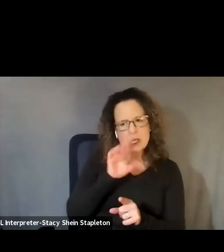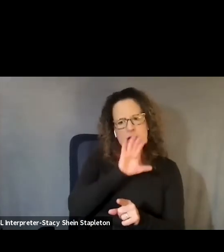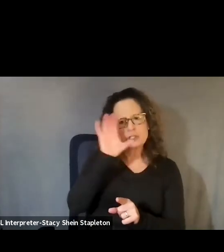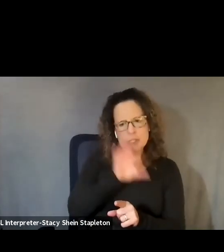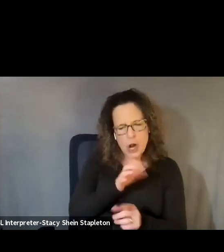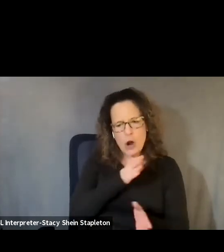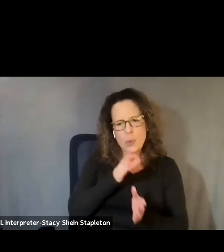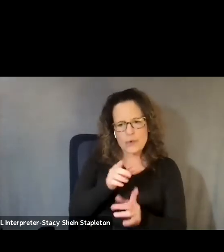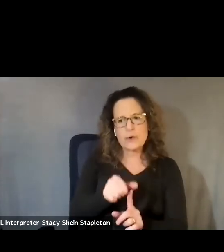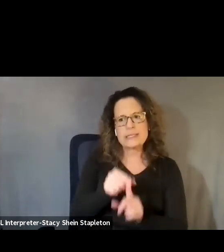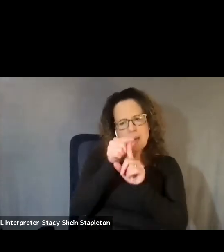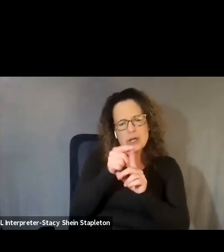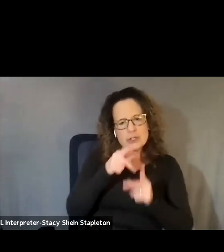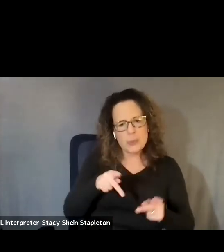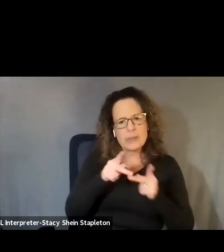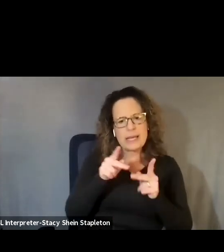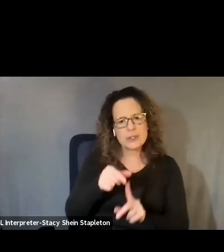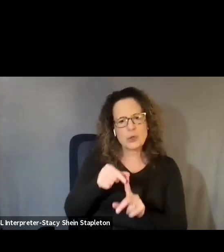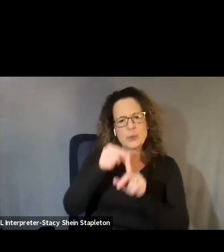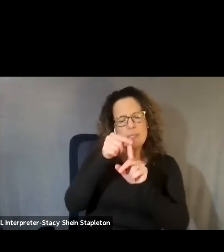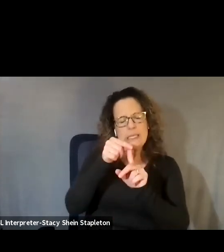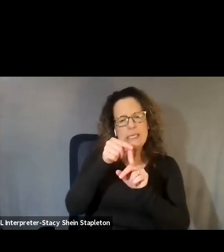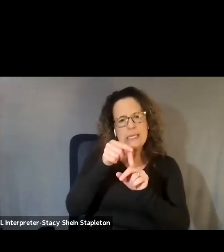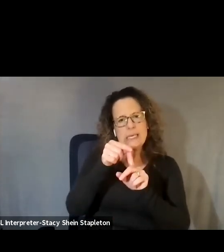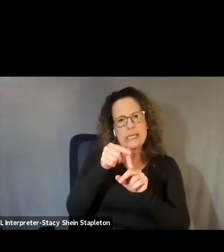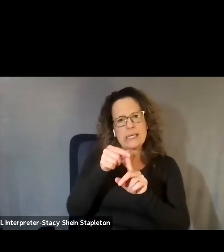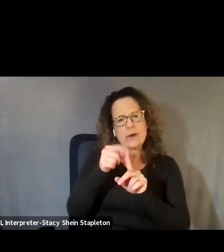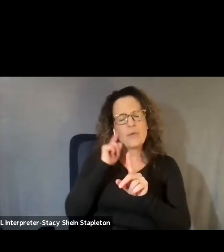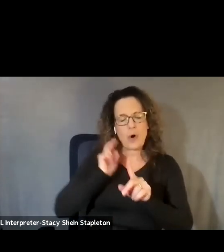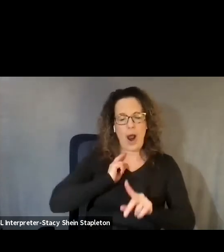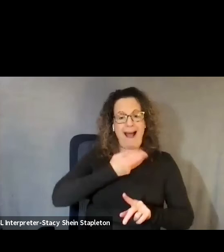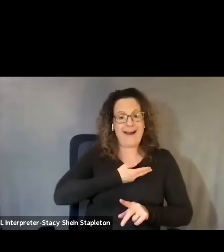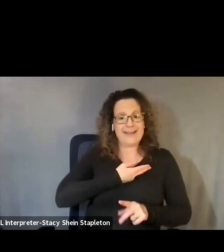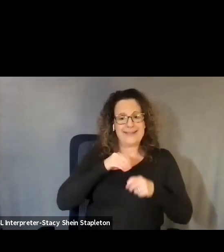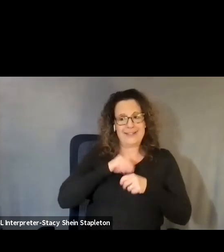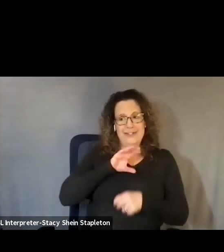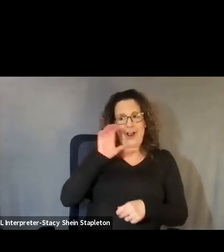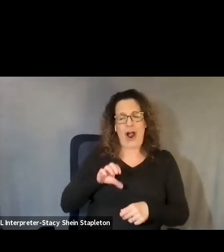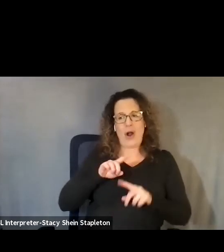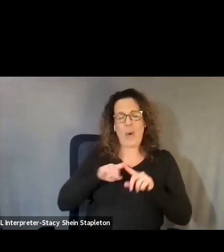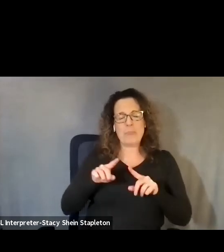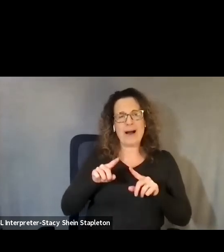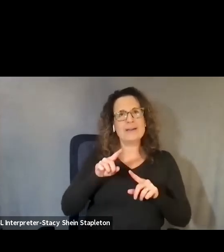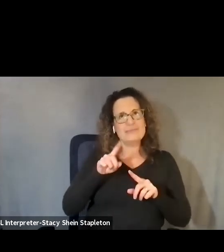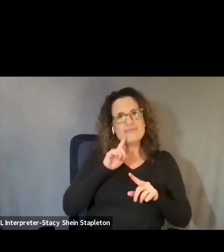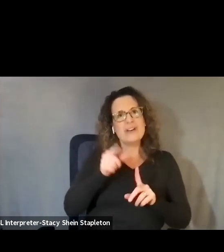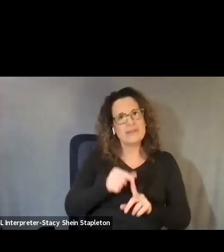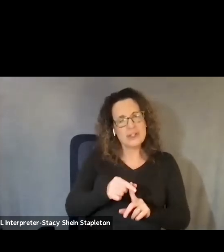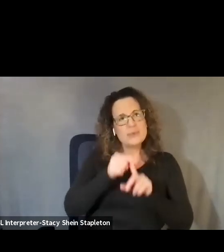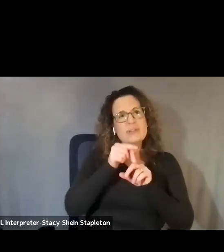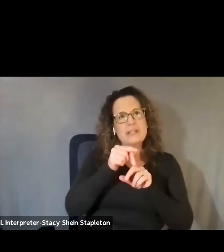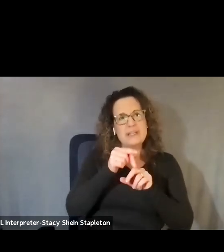a very special place, as unique. Not just to us, we're also right to think of the Chicago